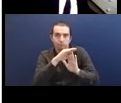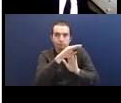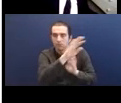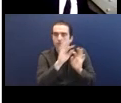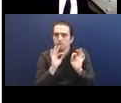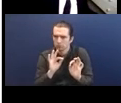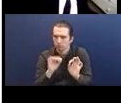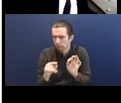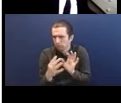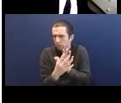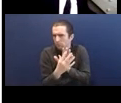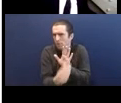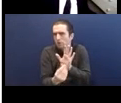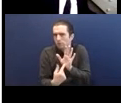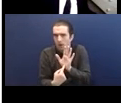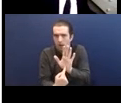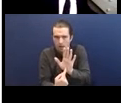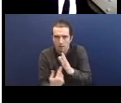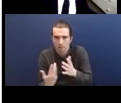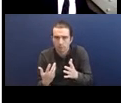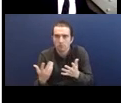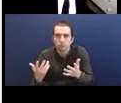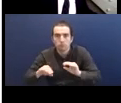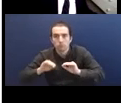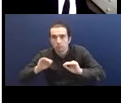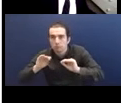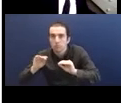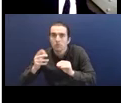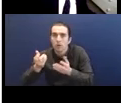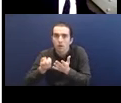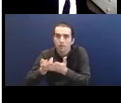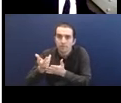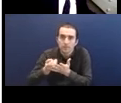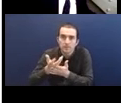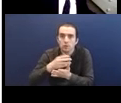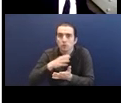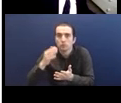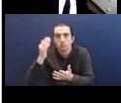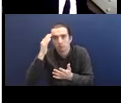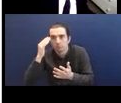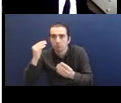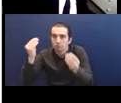Okay, so what I want you to do in the chat now is,